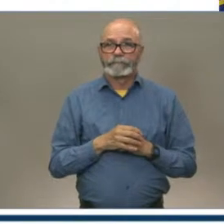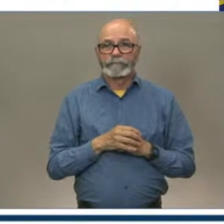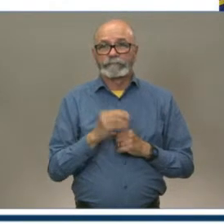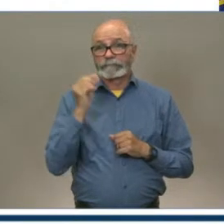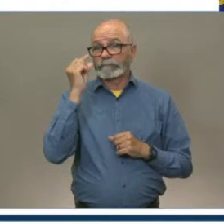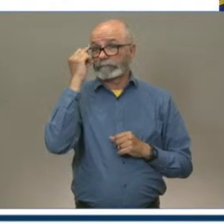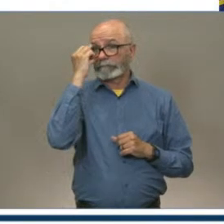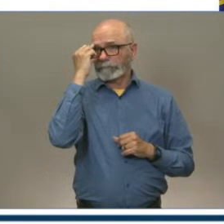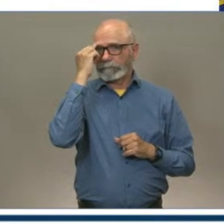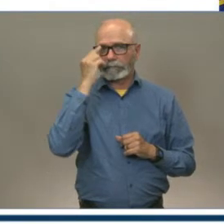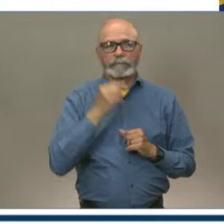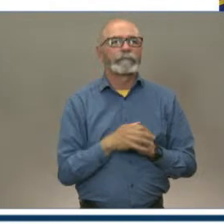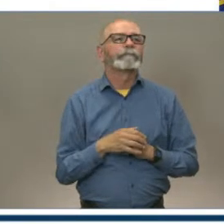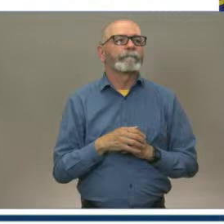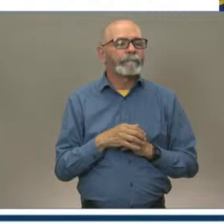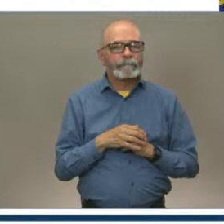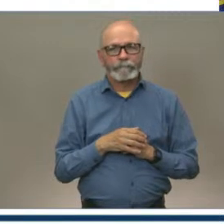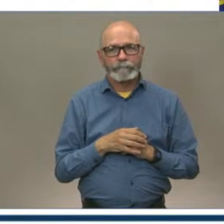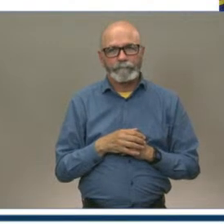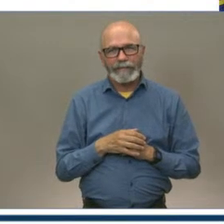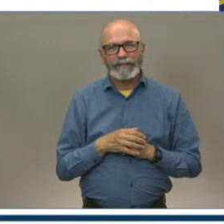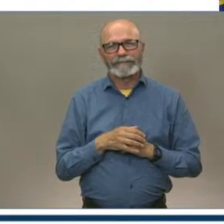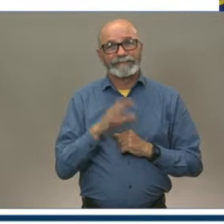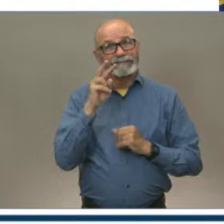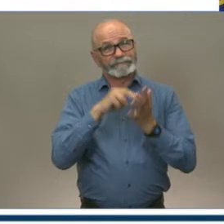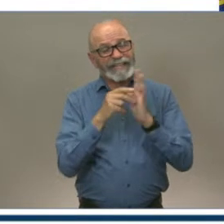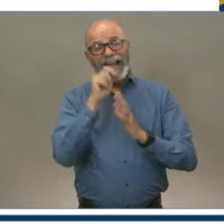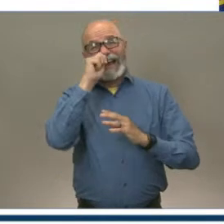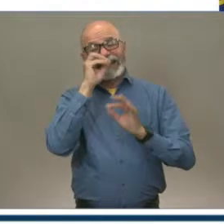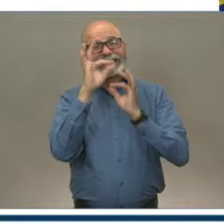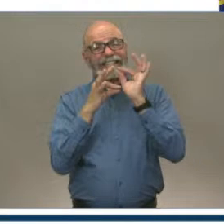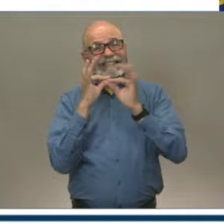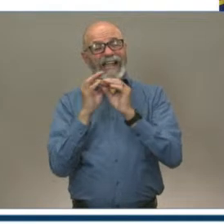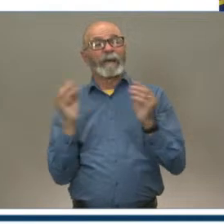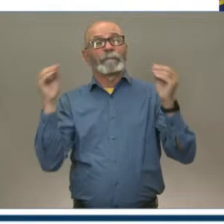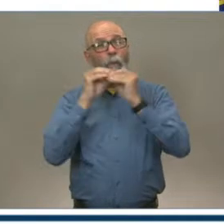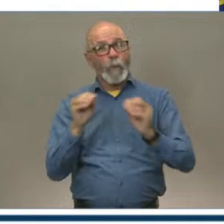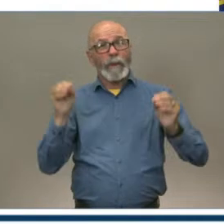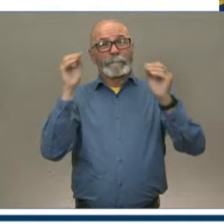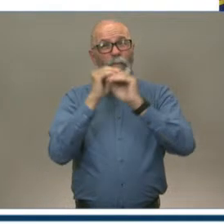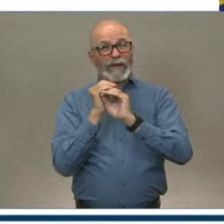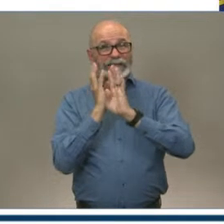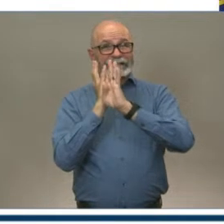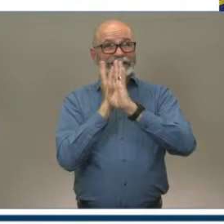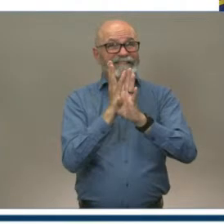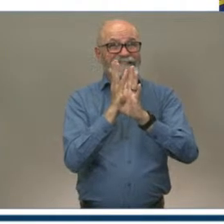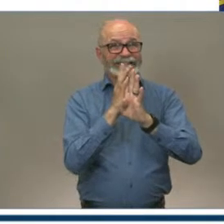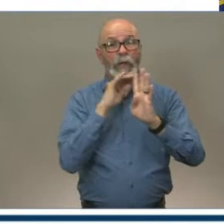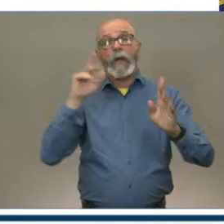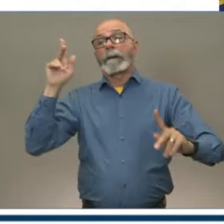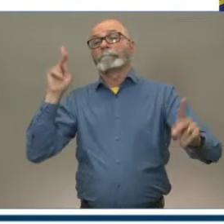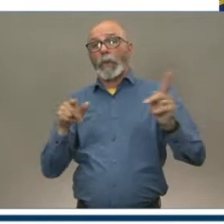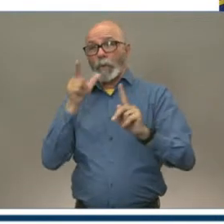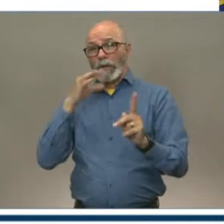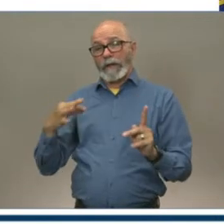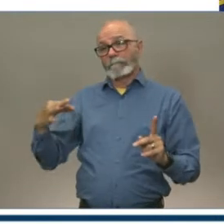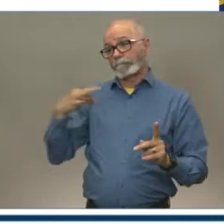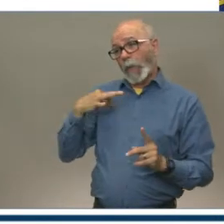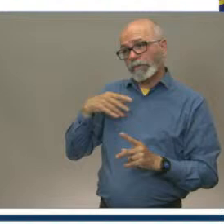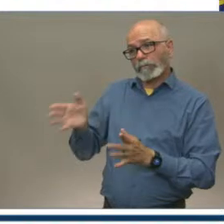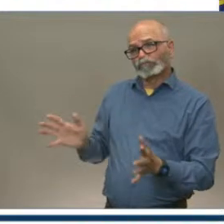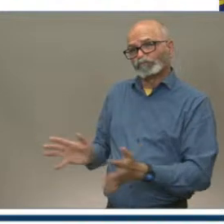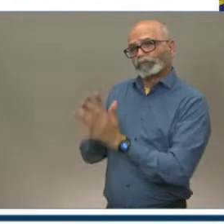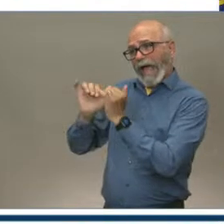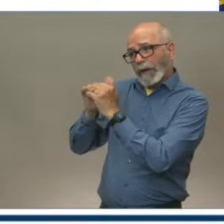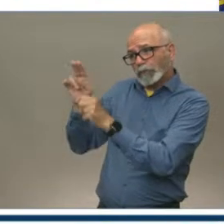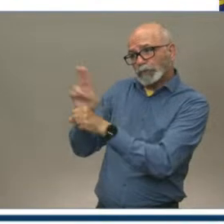that widespread testing strategy, it's my understanding that you train volunteers to do some of this testing at your